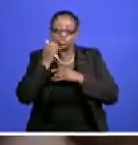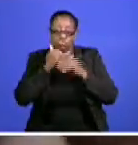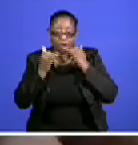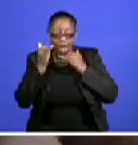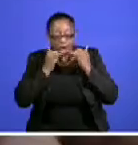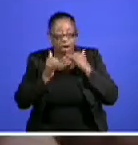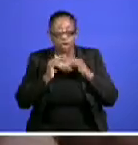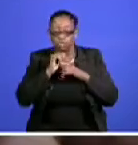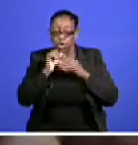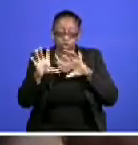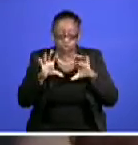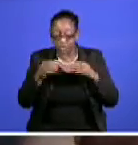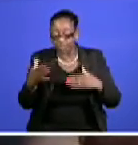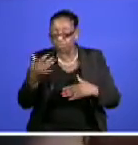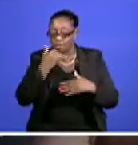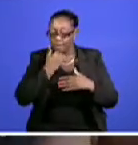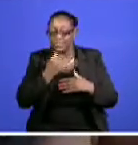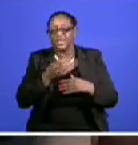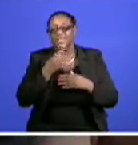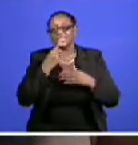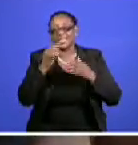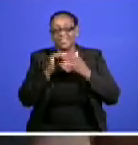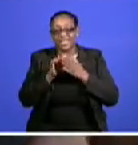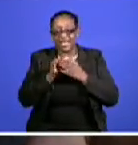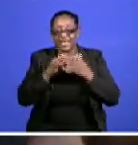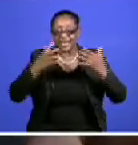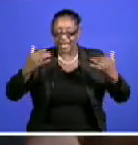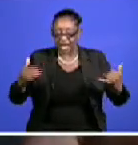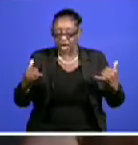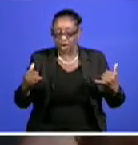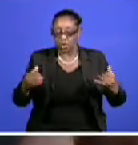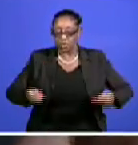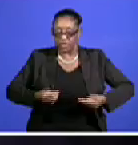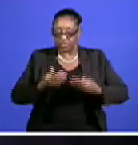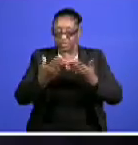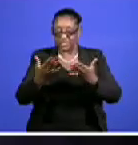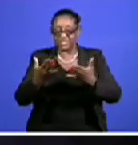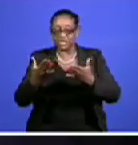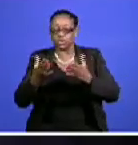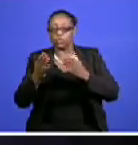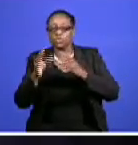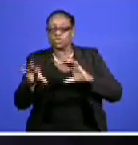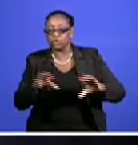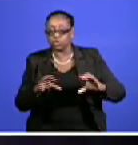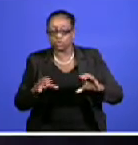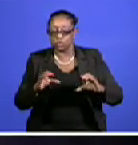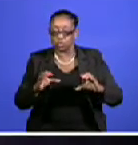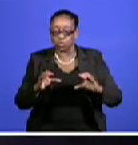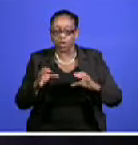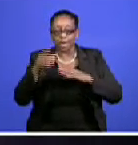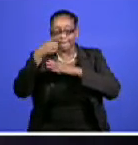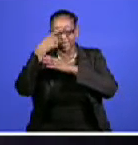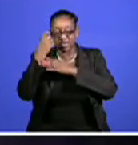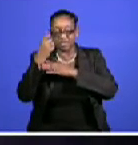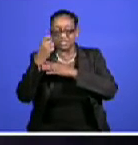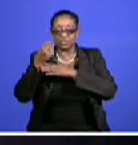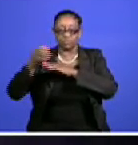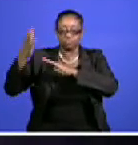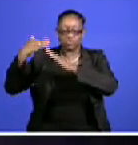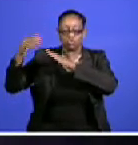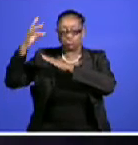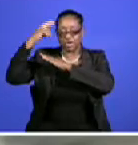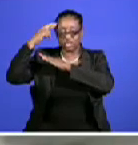the Honorable Marvin Dames, says he expects a formal presentation within the next week or two from the committee chaired by former Commissioner of Police